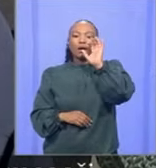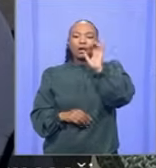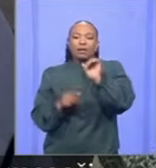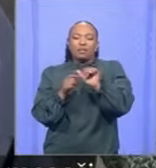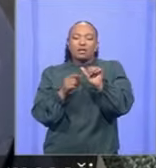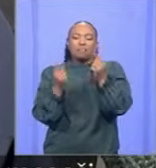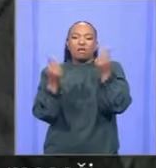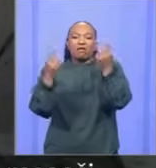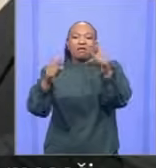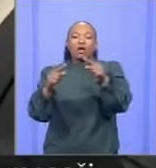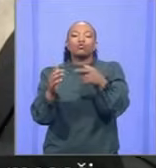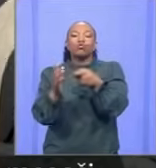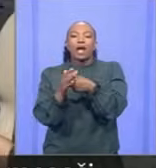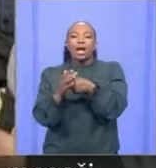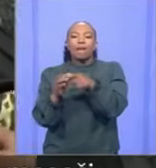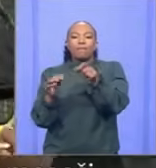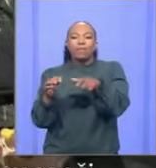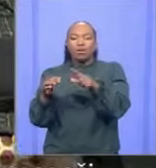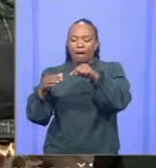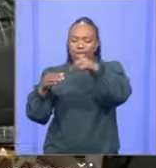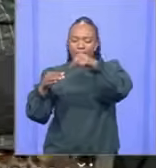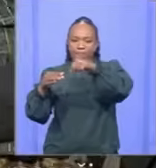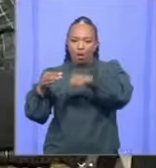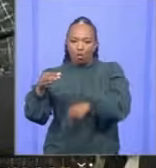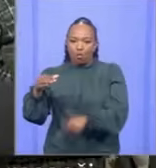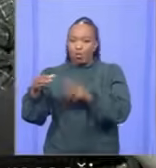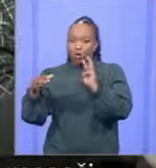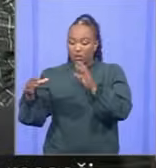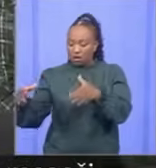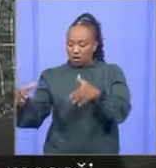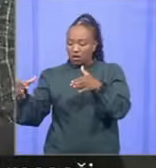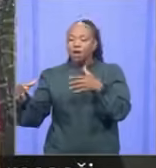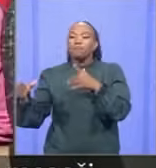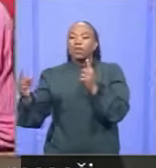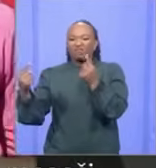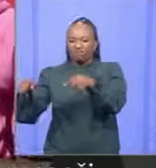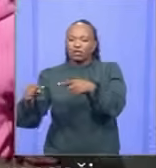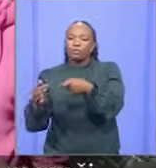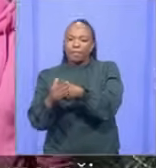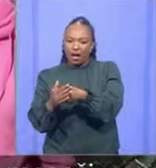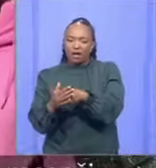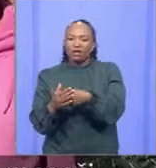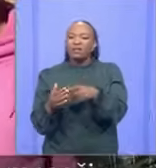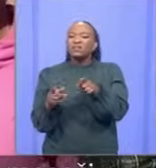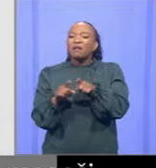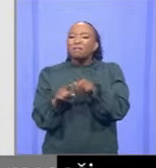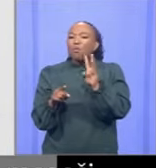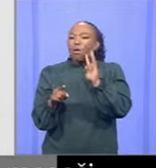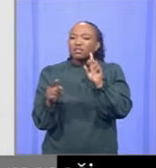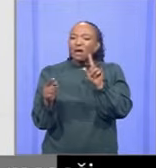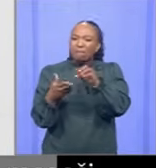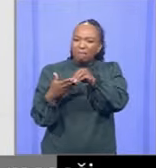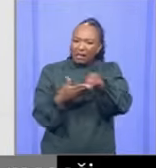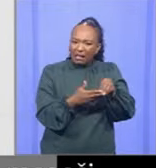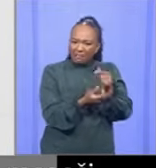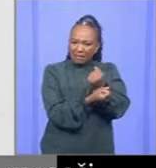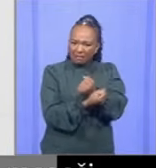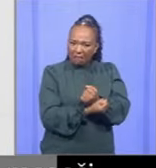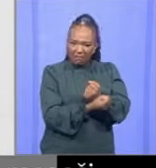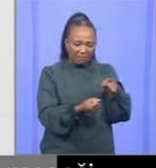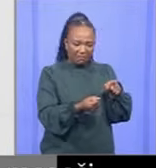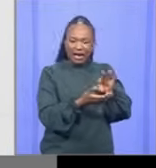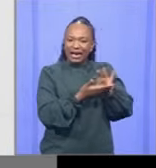gore bana le diboholo. Metsi a rana a ba kisang ga sekolo le gona ga ba kisi ka nako. Mamerotse ke